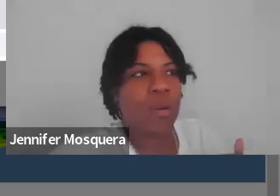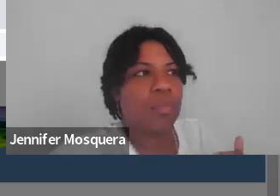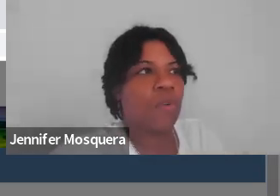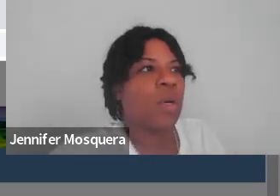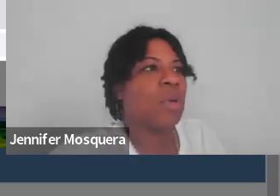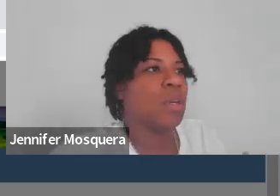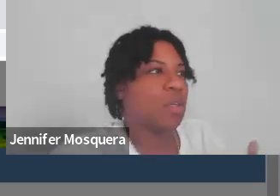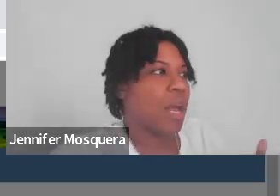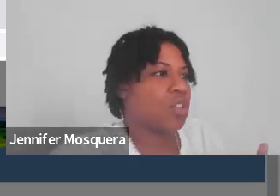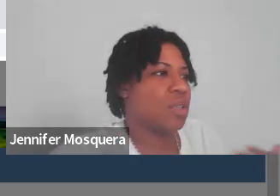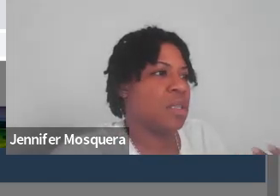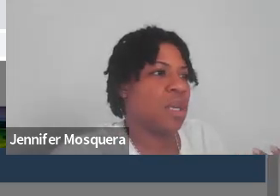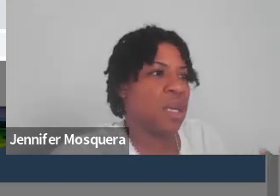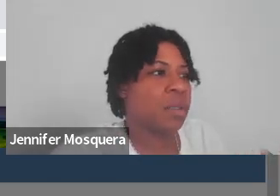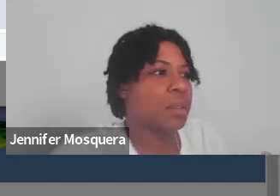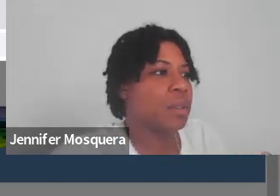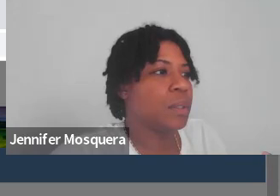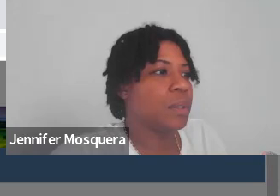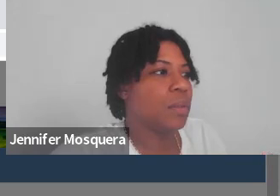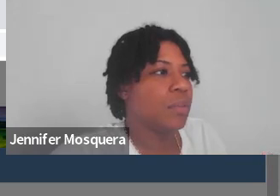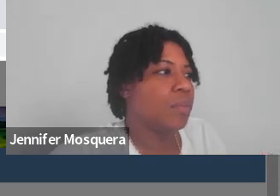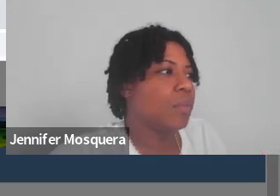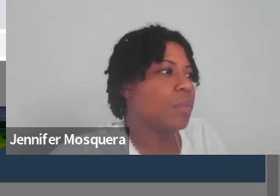program form. You'll actually see it here.